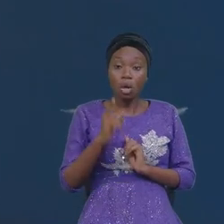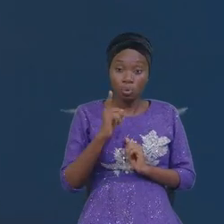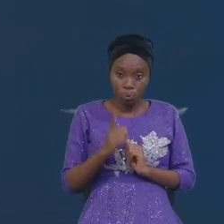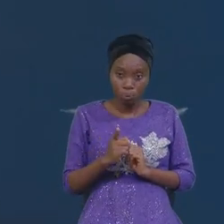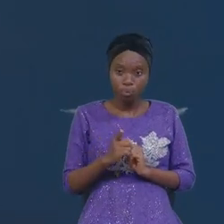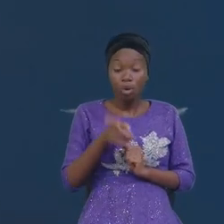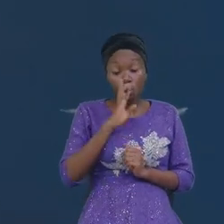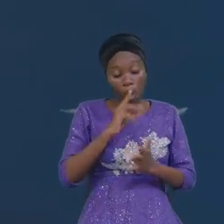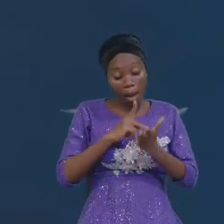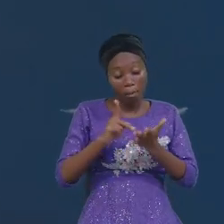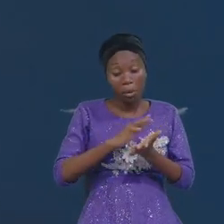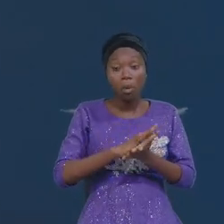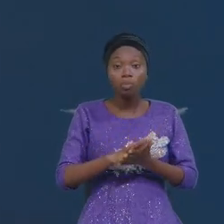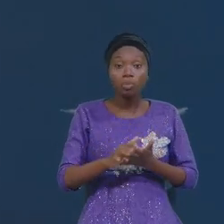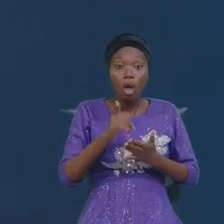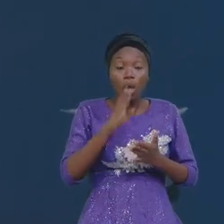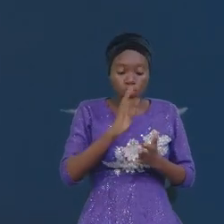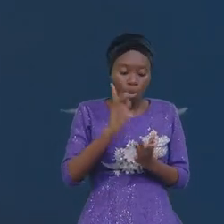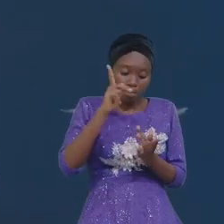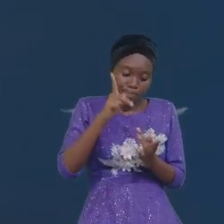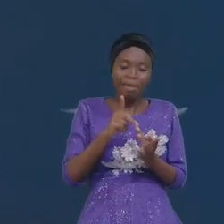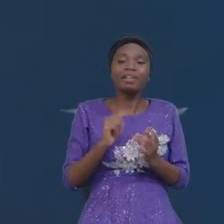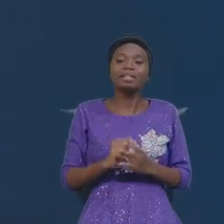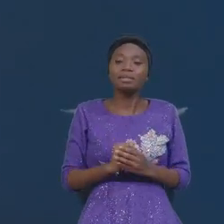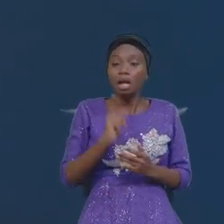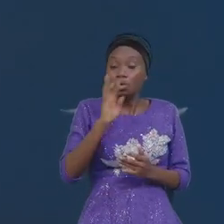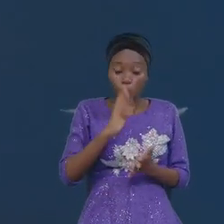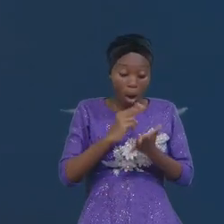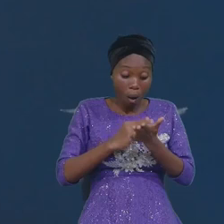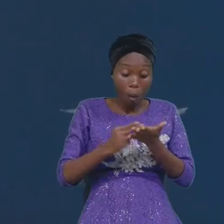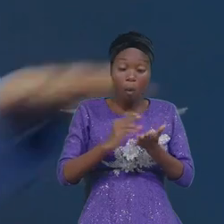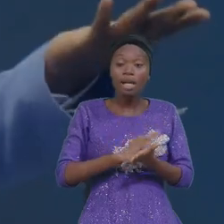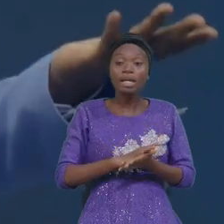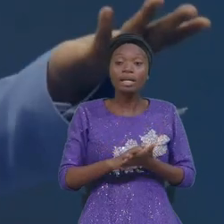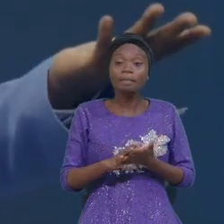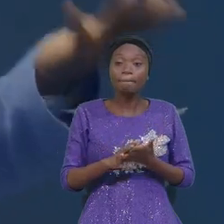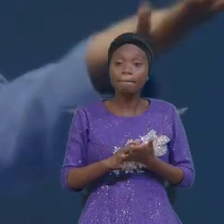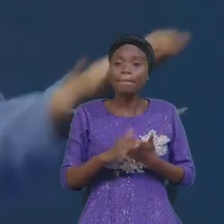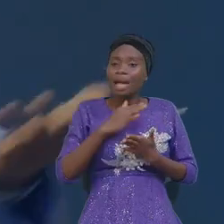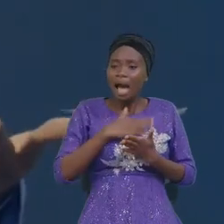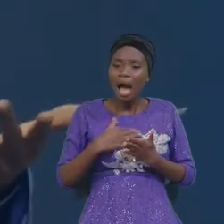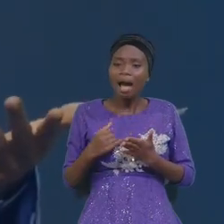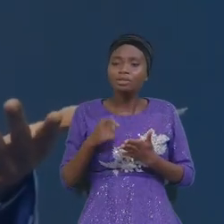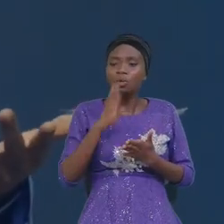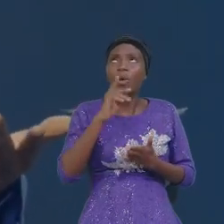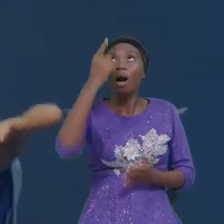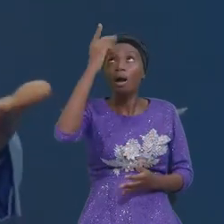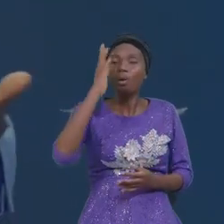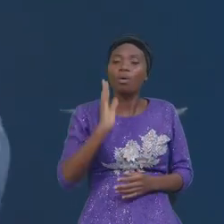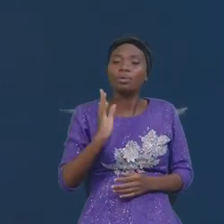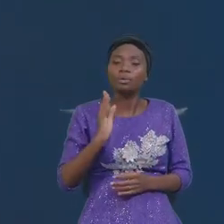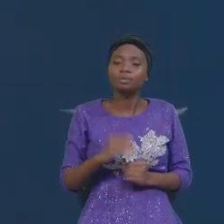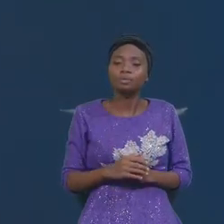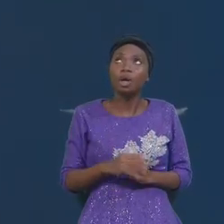pure, you are perfect, you are holy, and you are God,